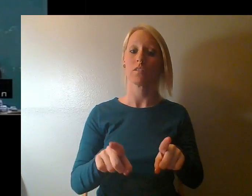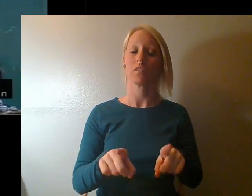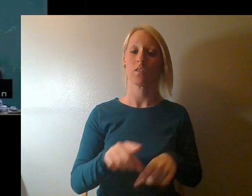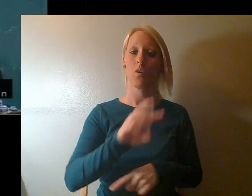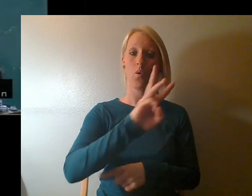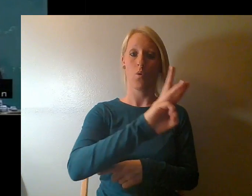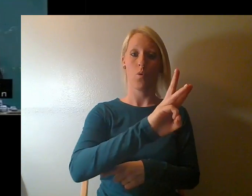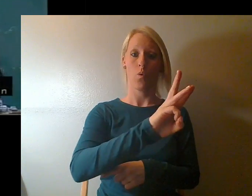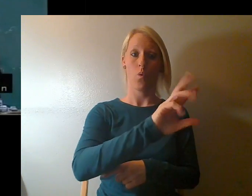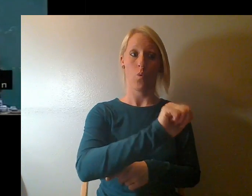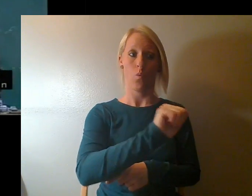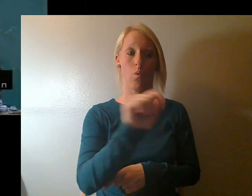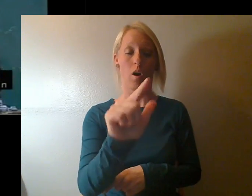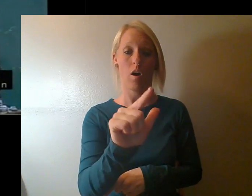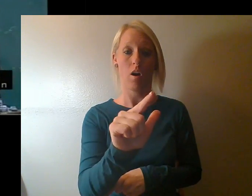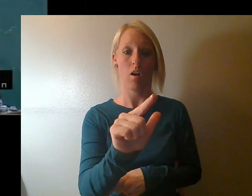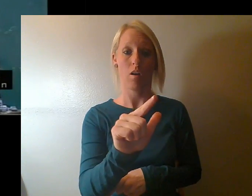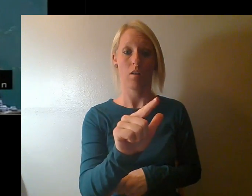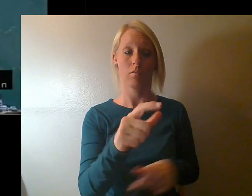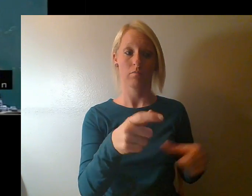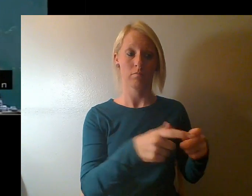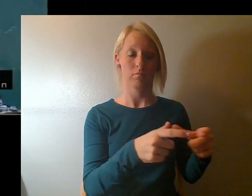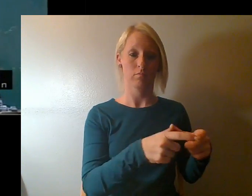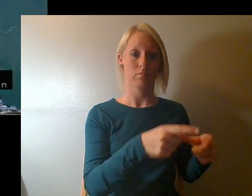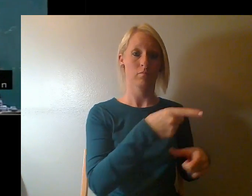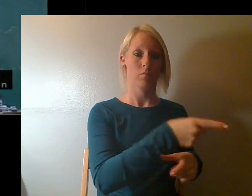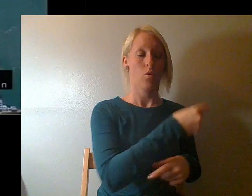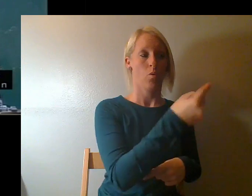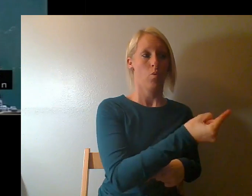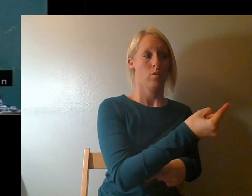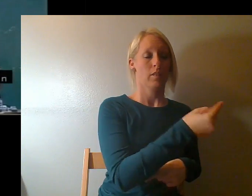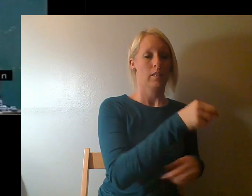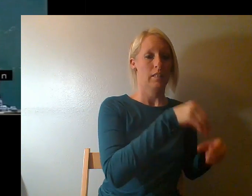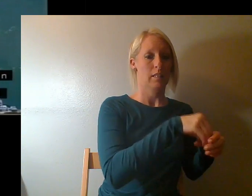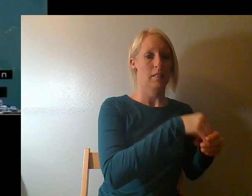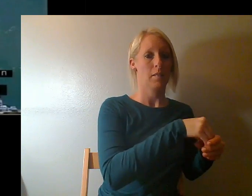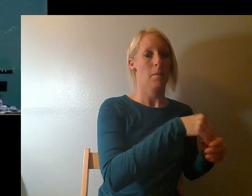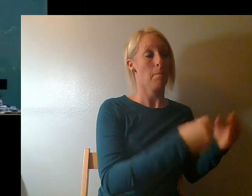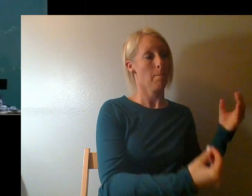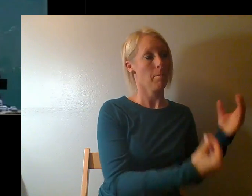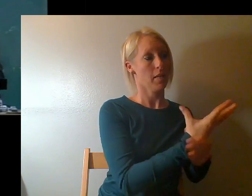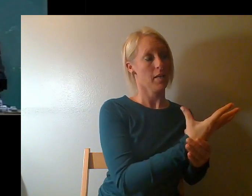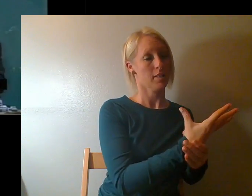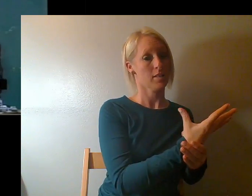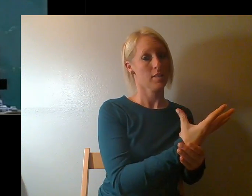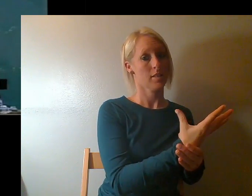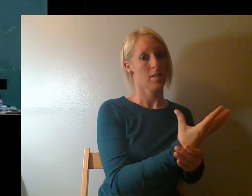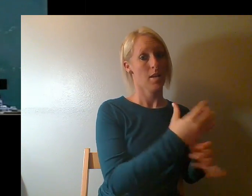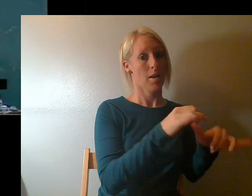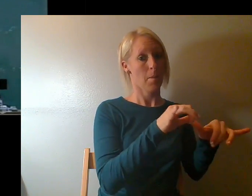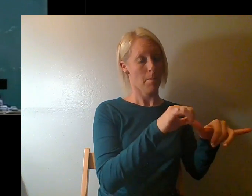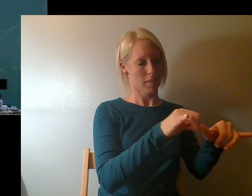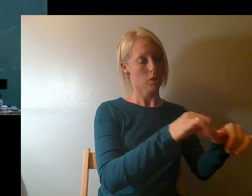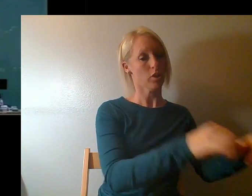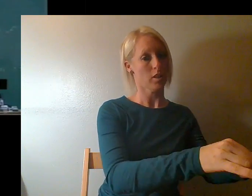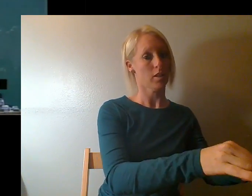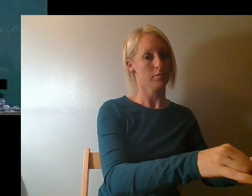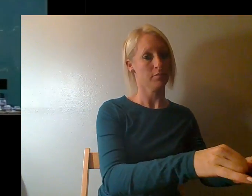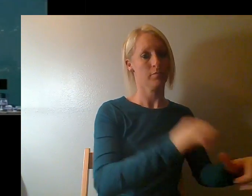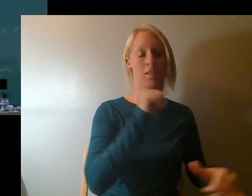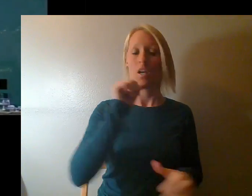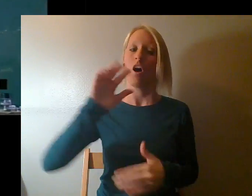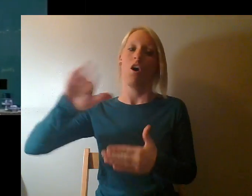only found in plants and bacteria. Okay, so they're not found in all different kinds of